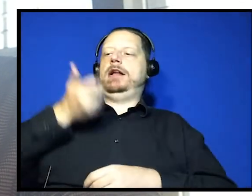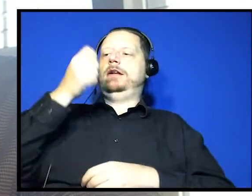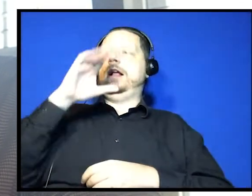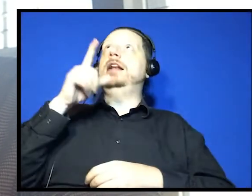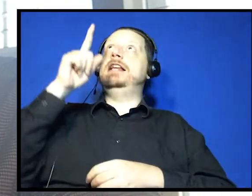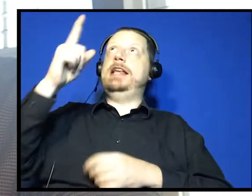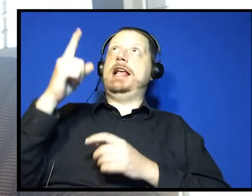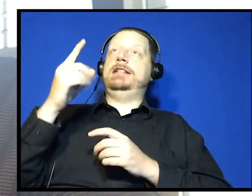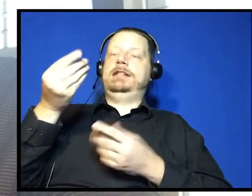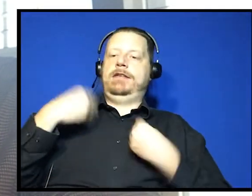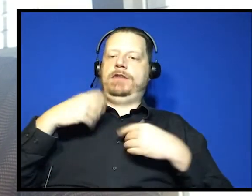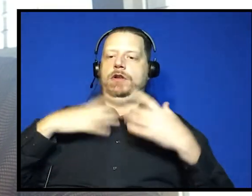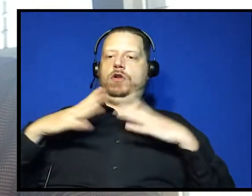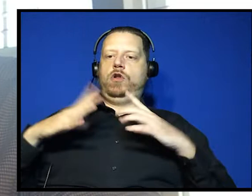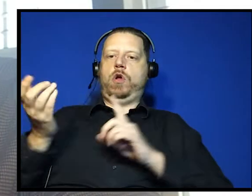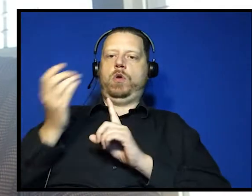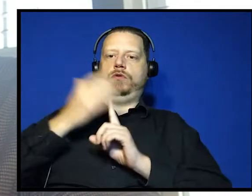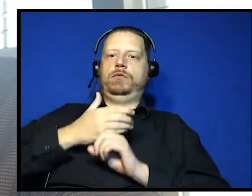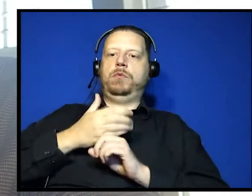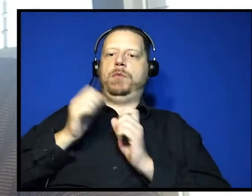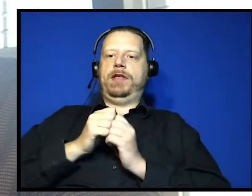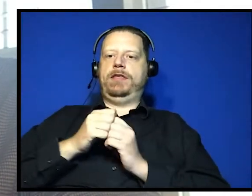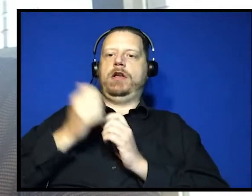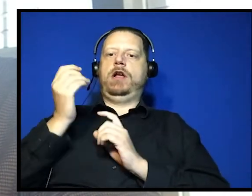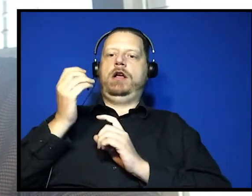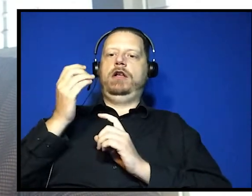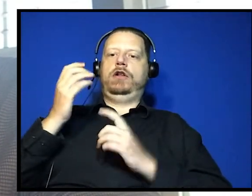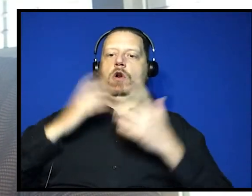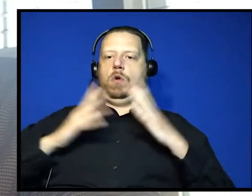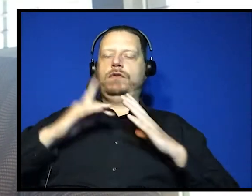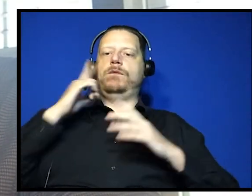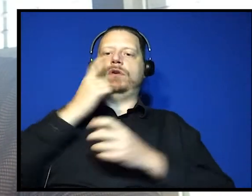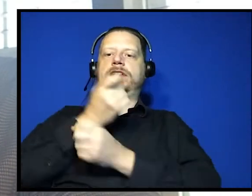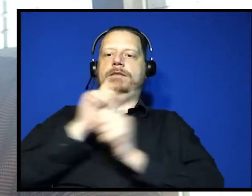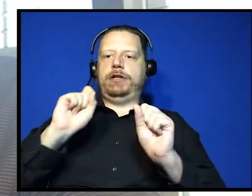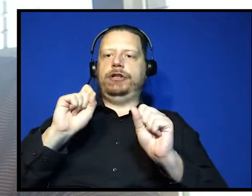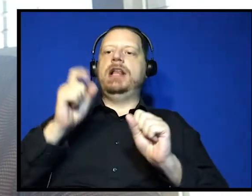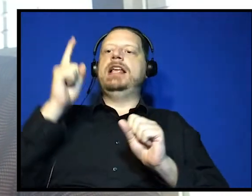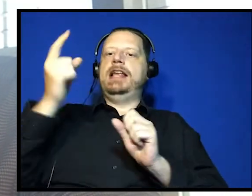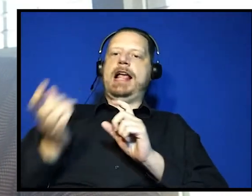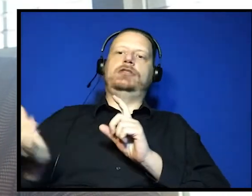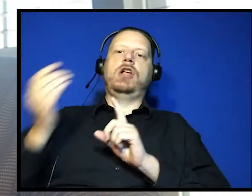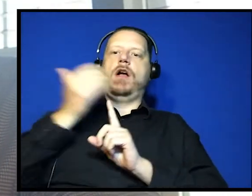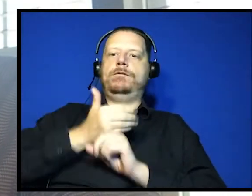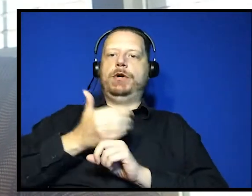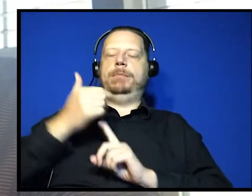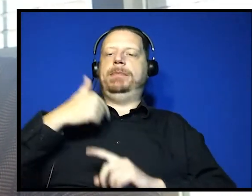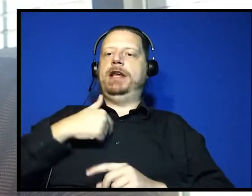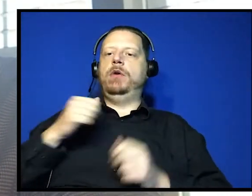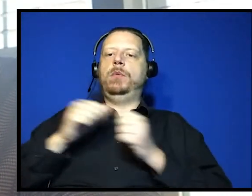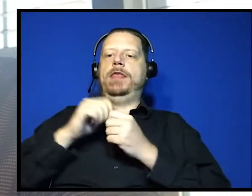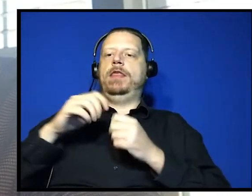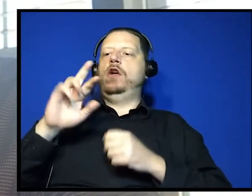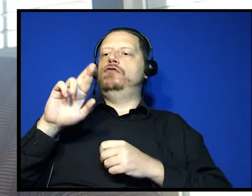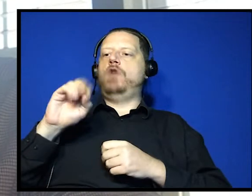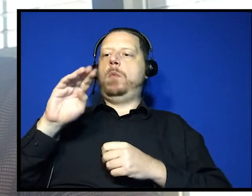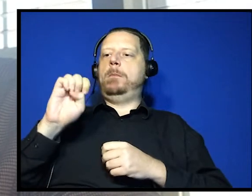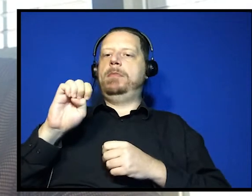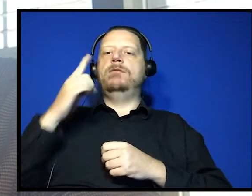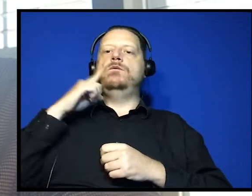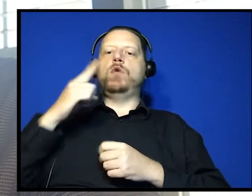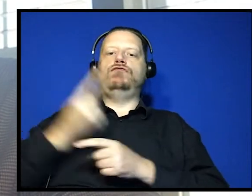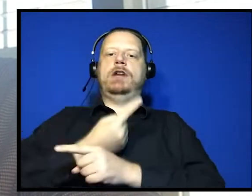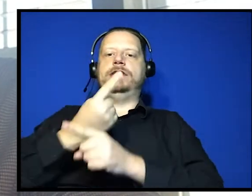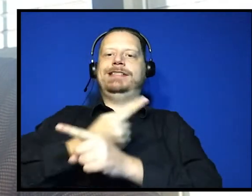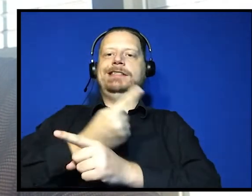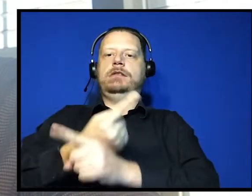has clothed me with the garments of salvation. He has covered me with the robe of